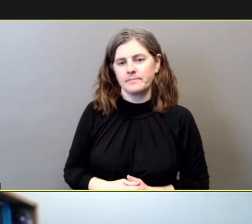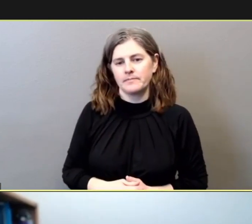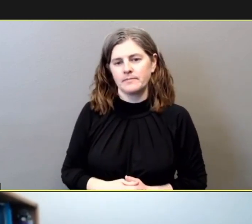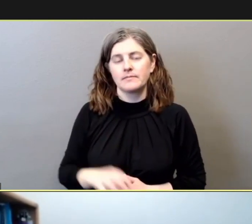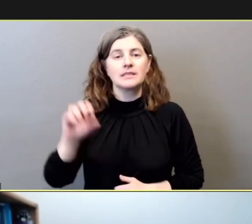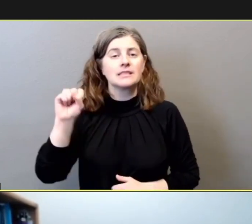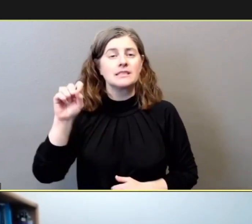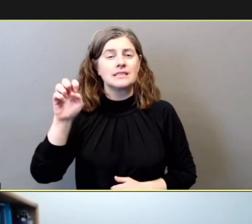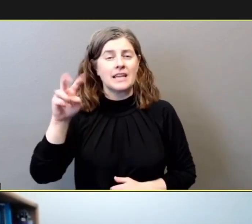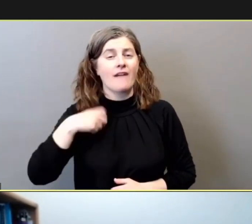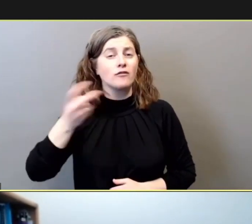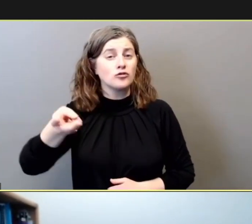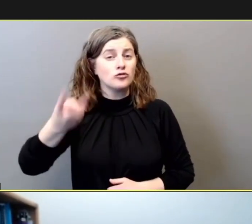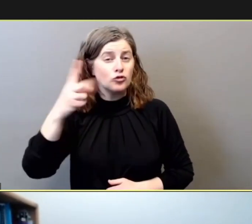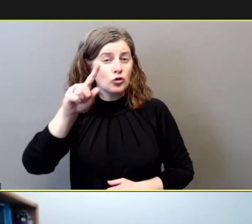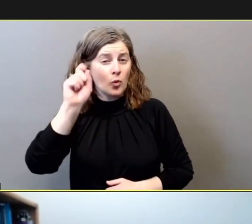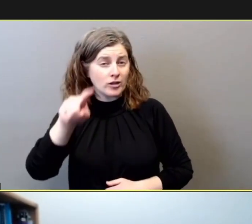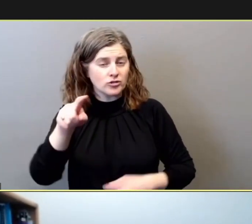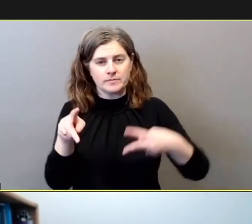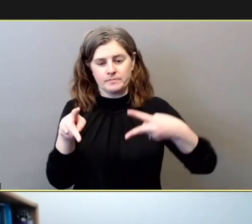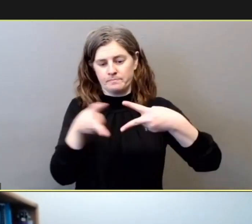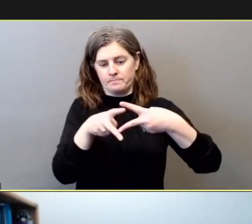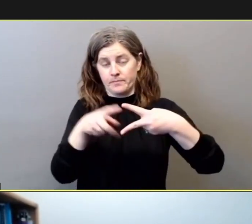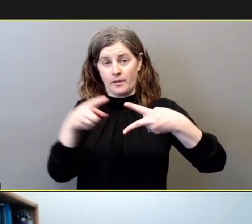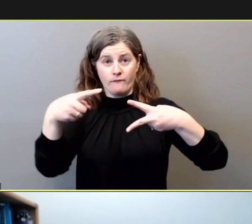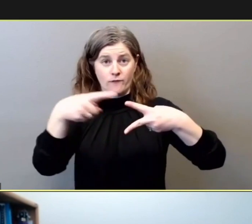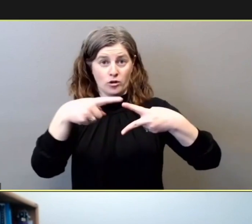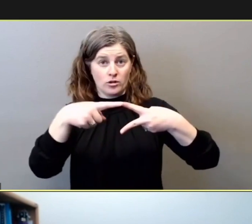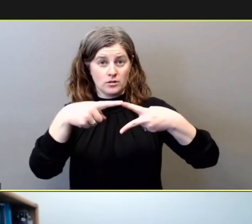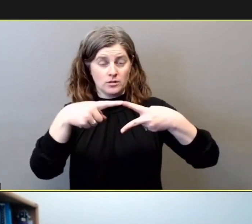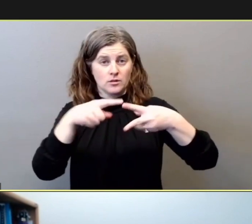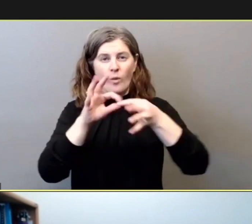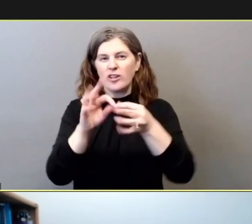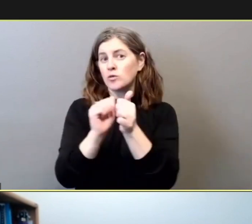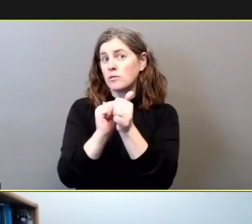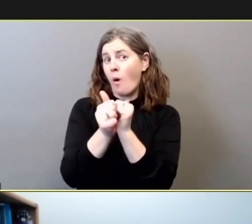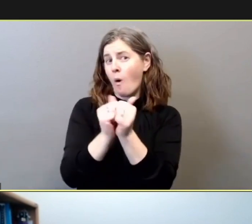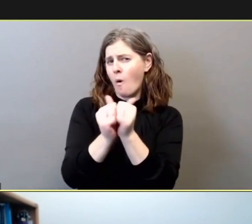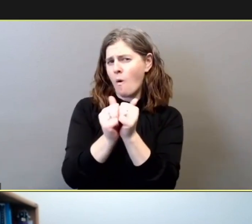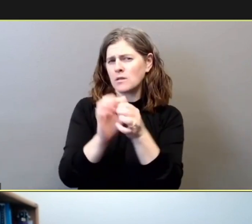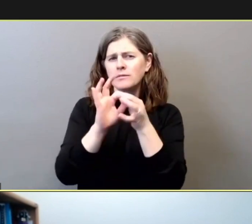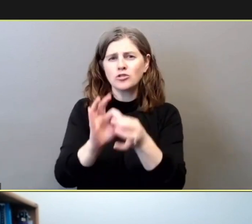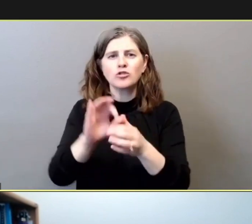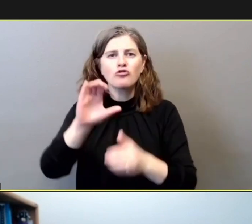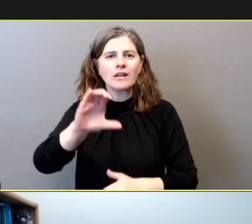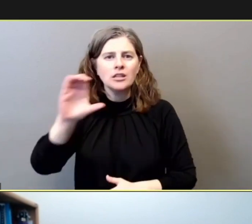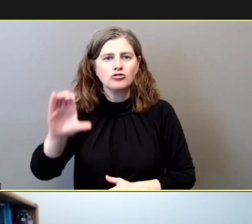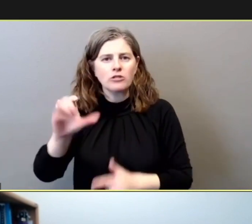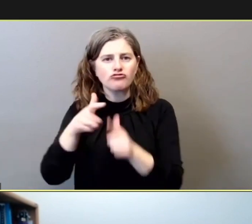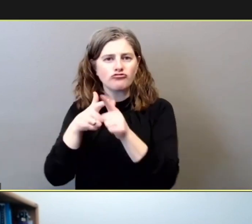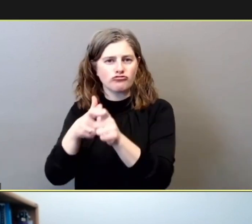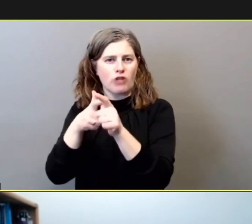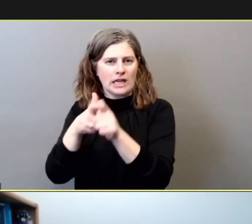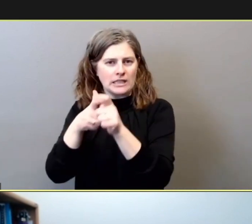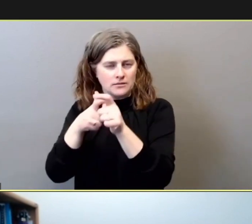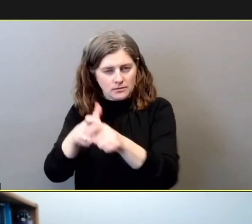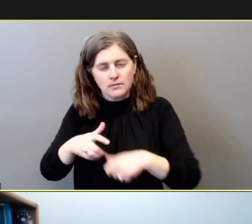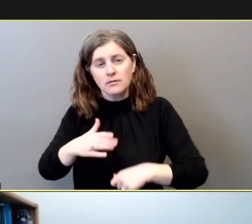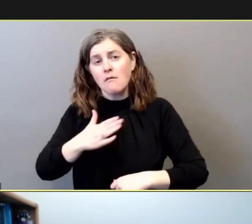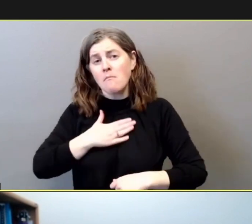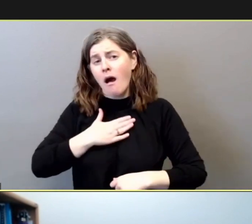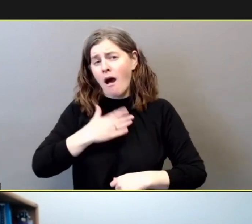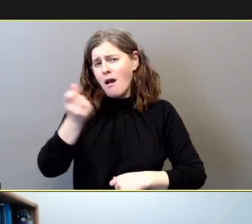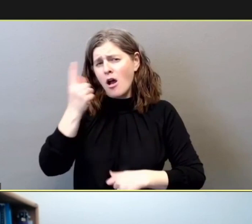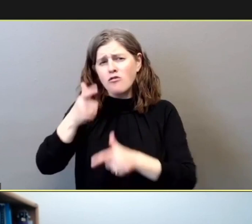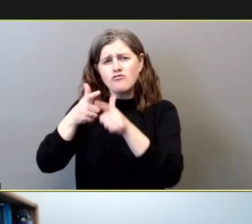Yes, I have two questions. The first one has to do with sports and particularly cross country. My understanding is that the